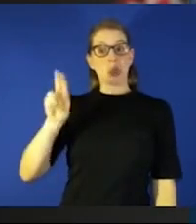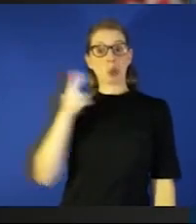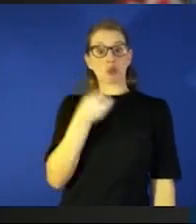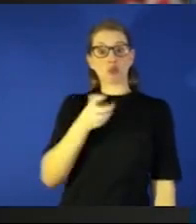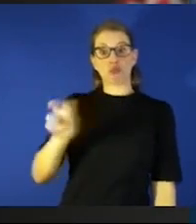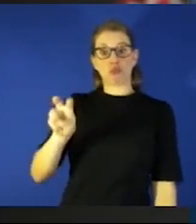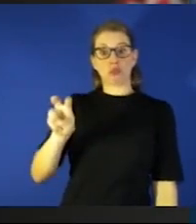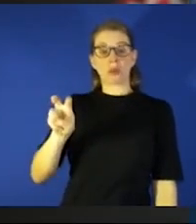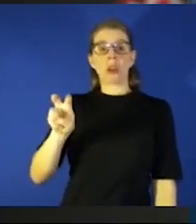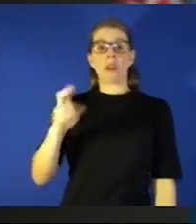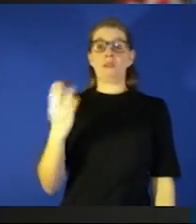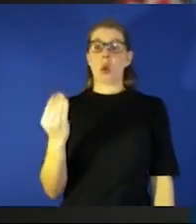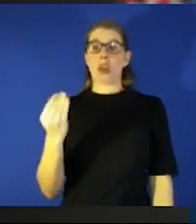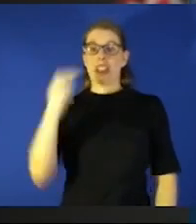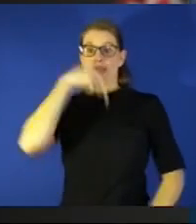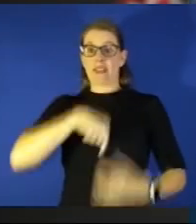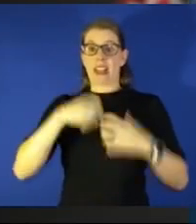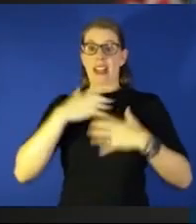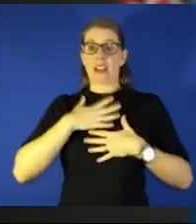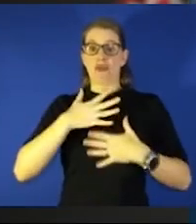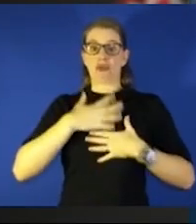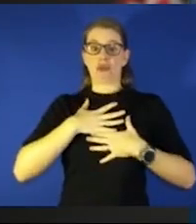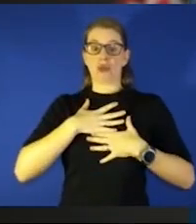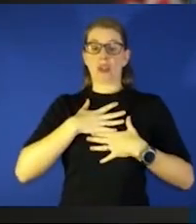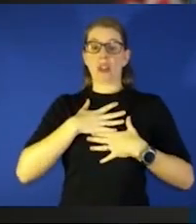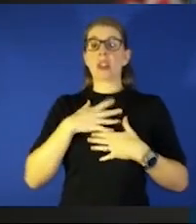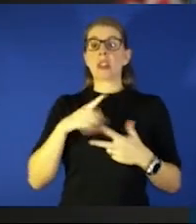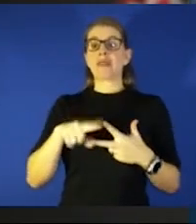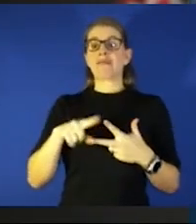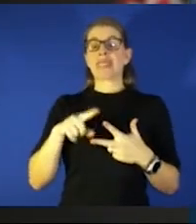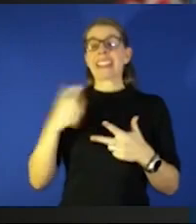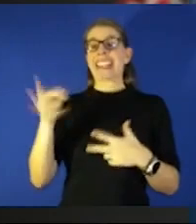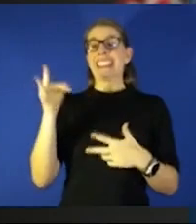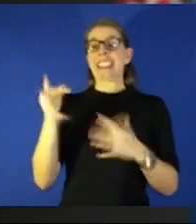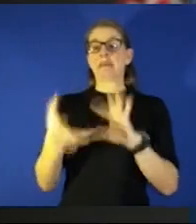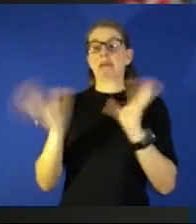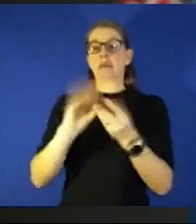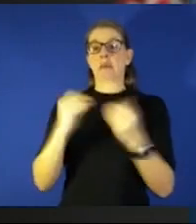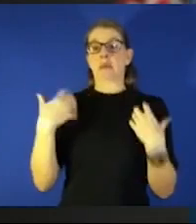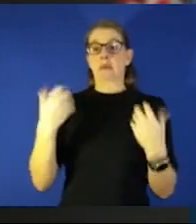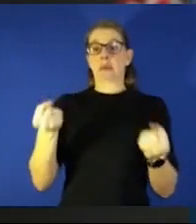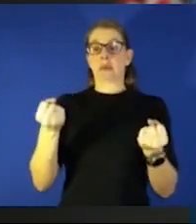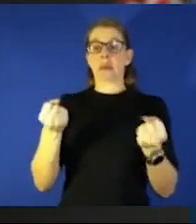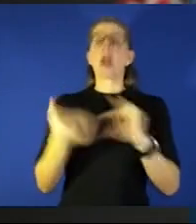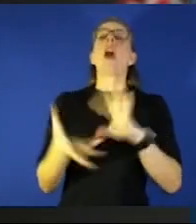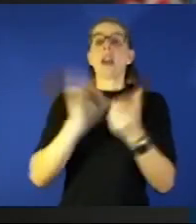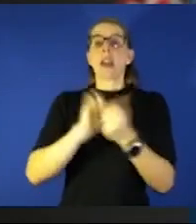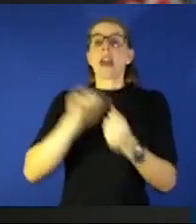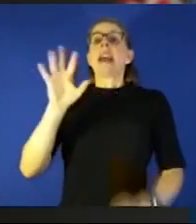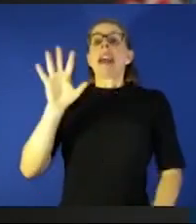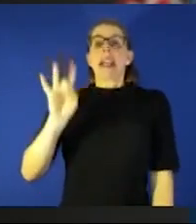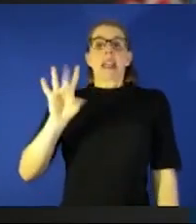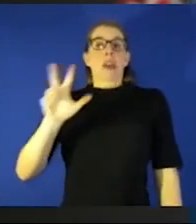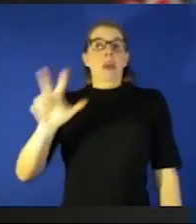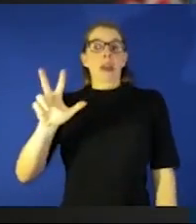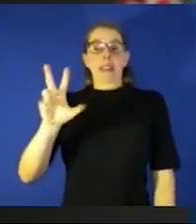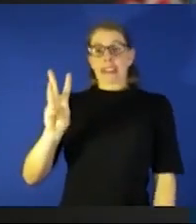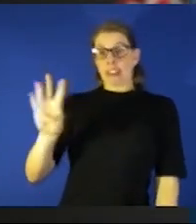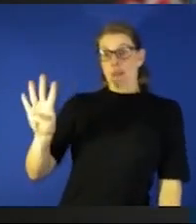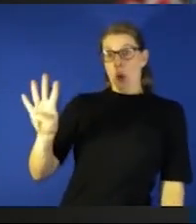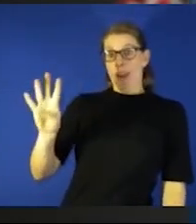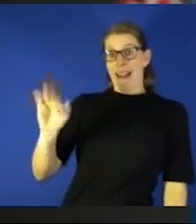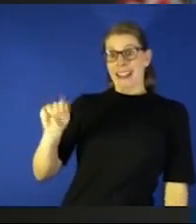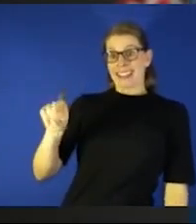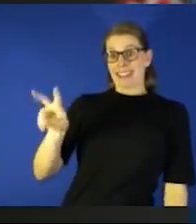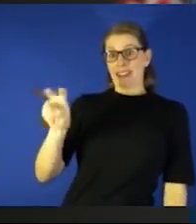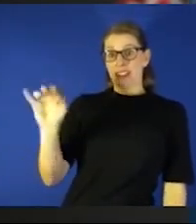on the ventilator and 19 in that recovery period for a total of 83 of those 64 active infections we